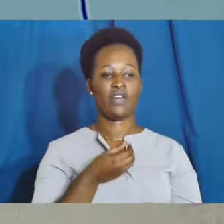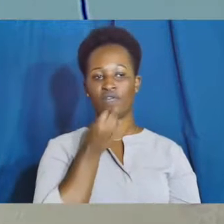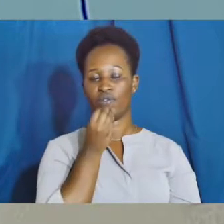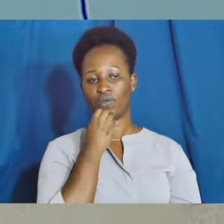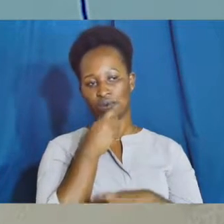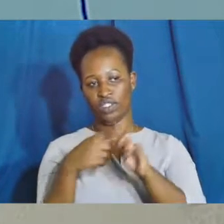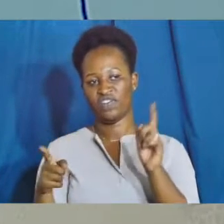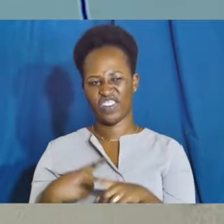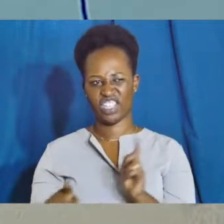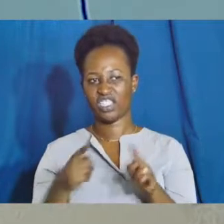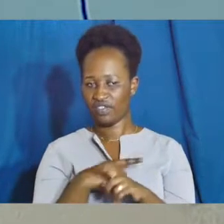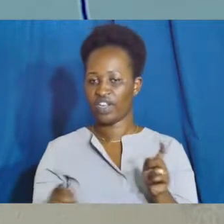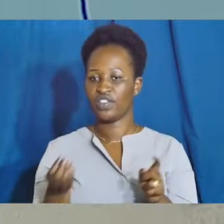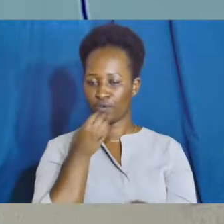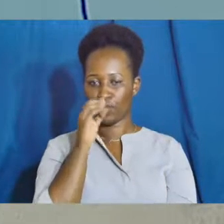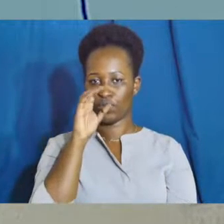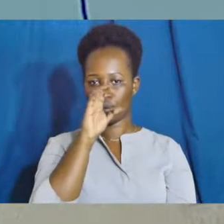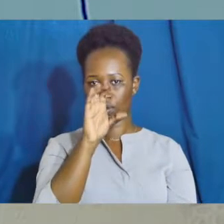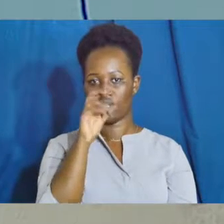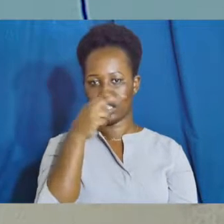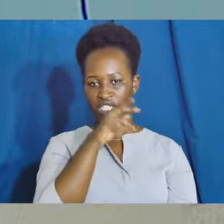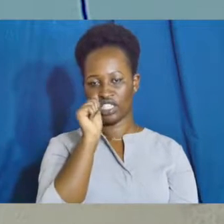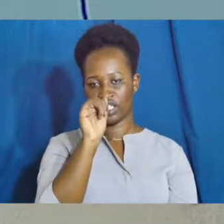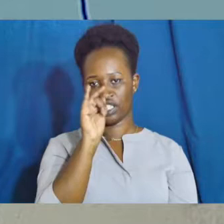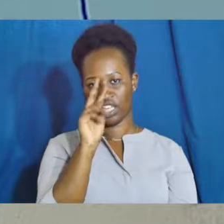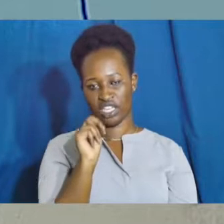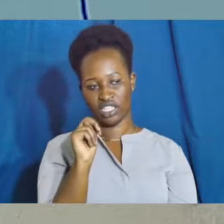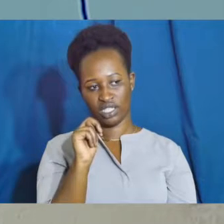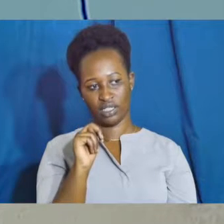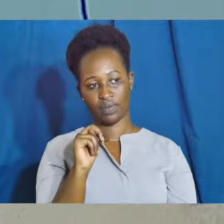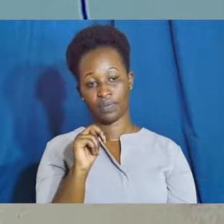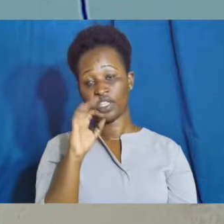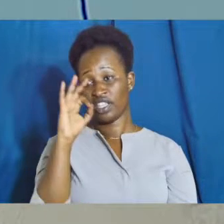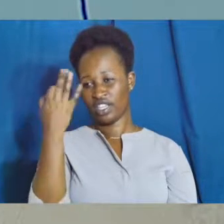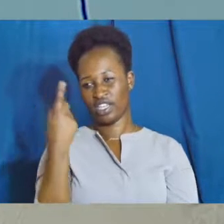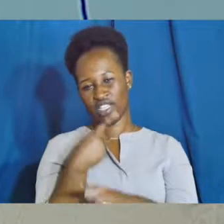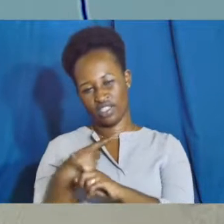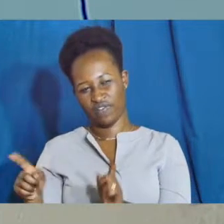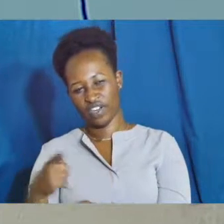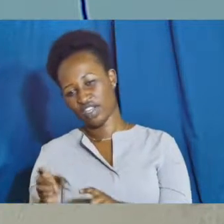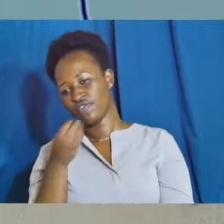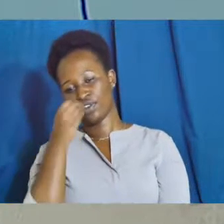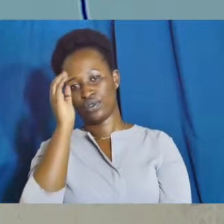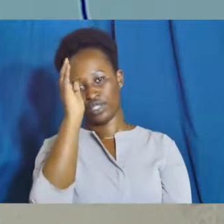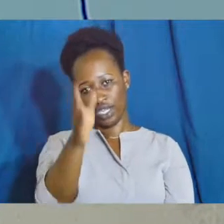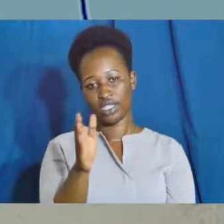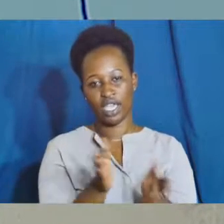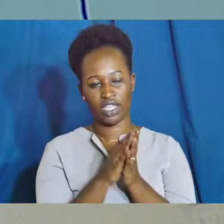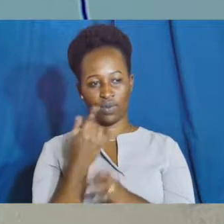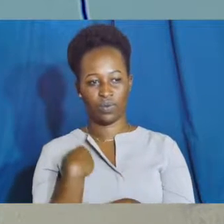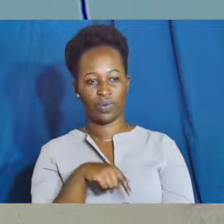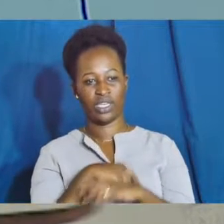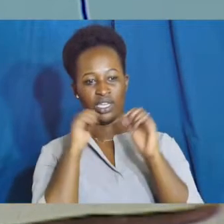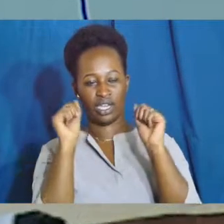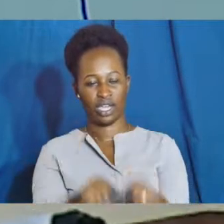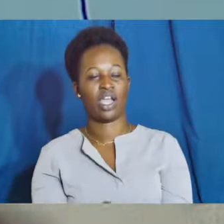chains. This is one, this is another one. We have 3 different food chains. And we can apply